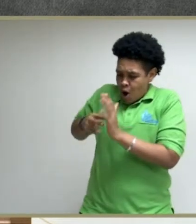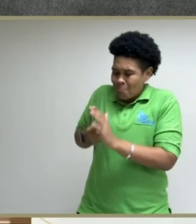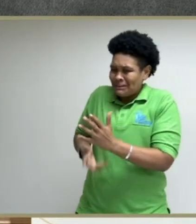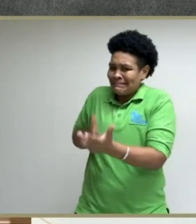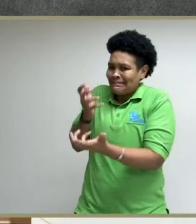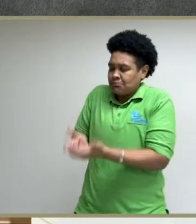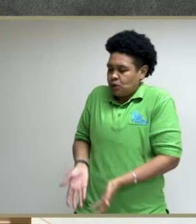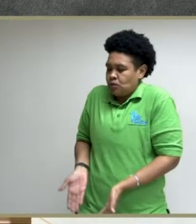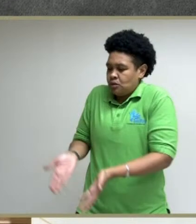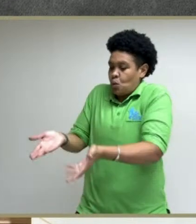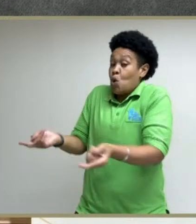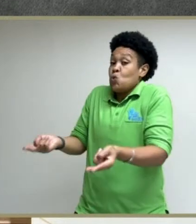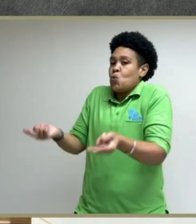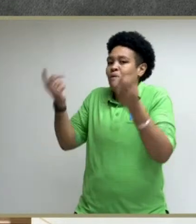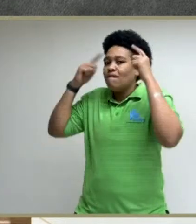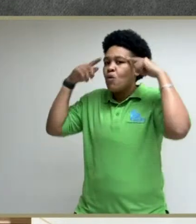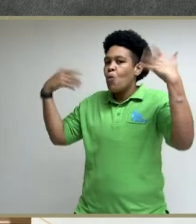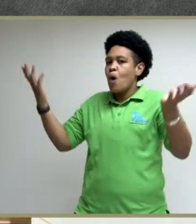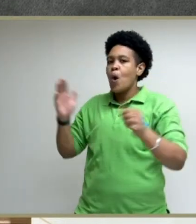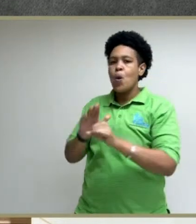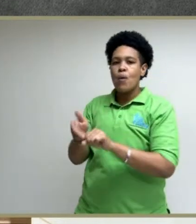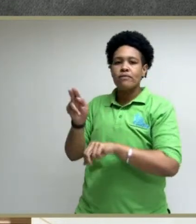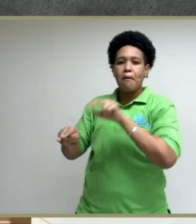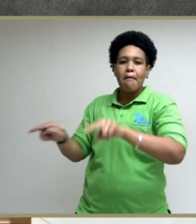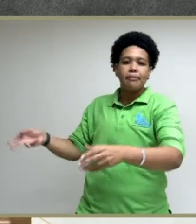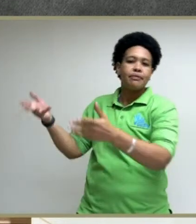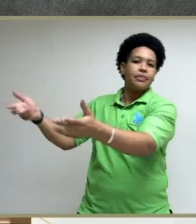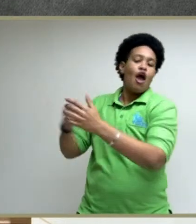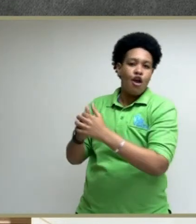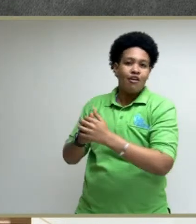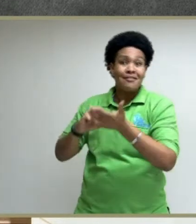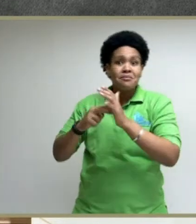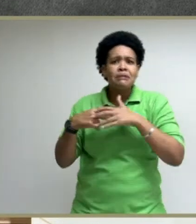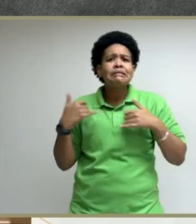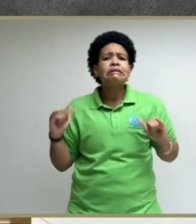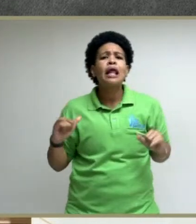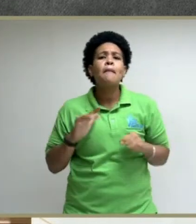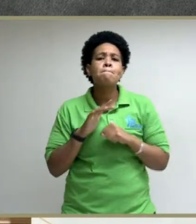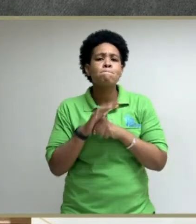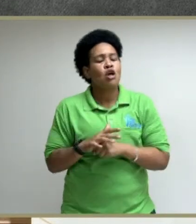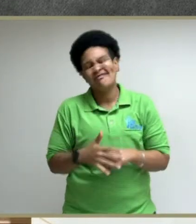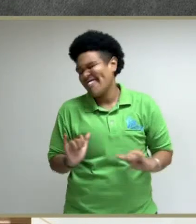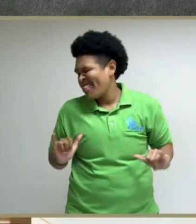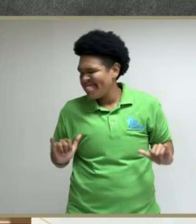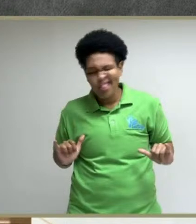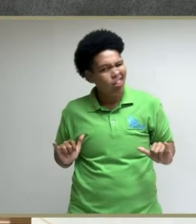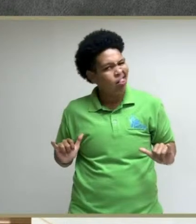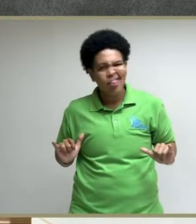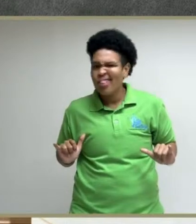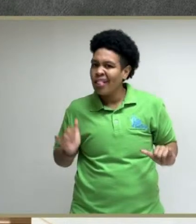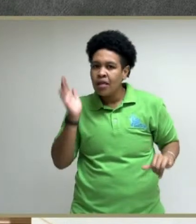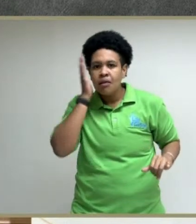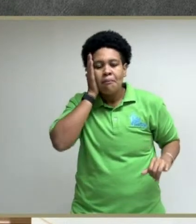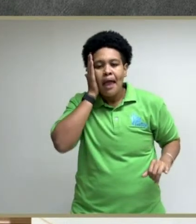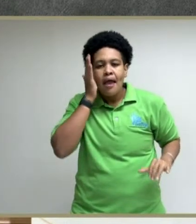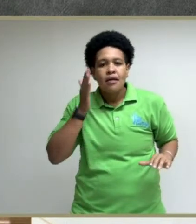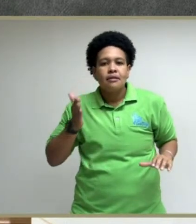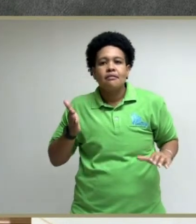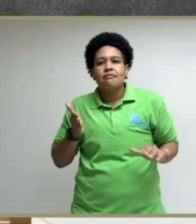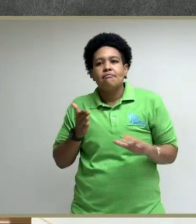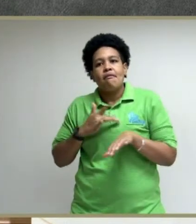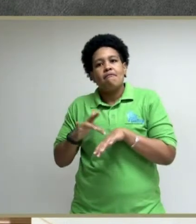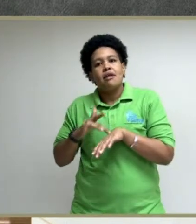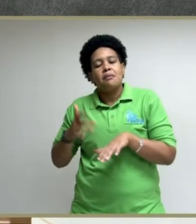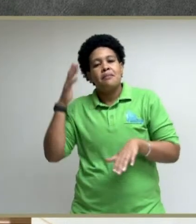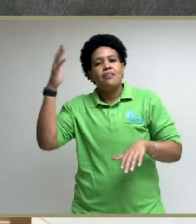COVID management. It means that there is still a bit of pressure on the bed occupancy in the